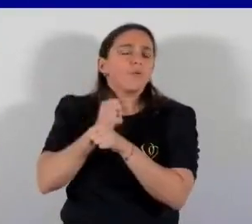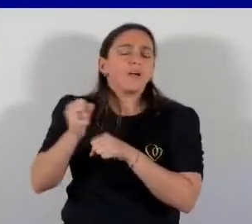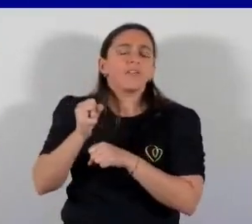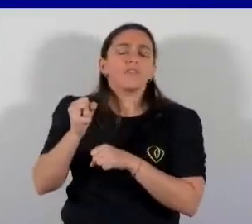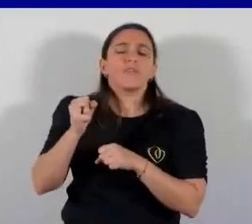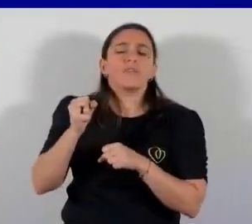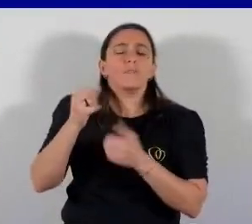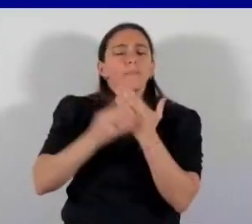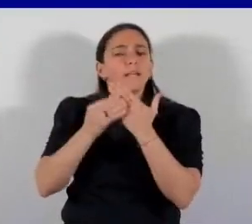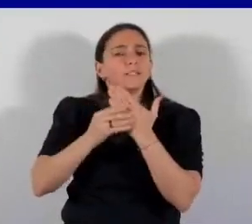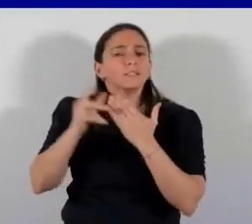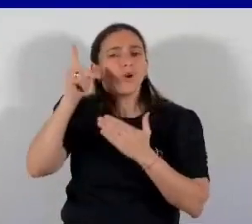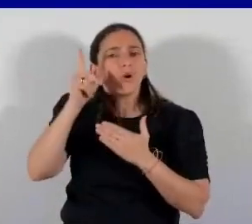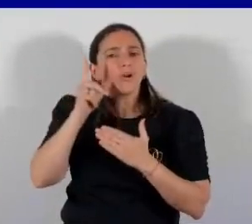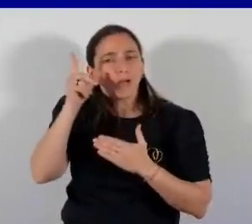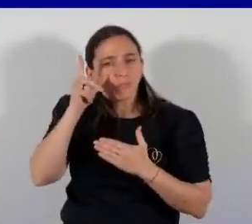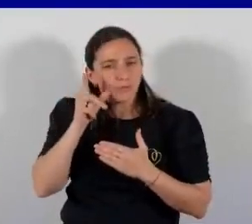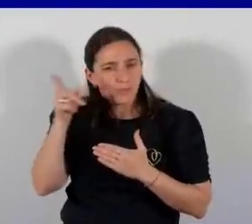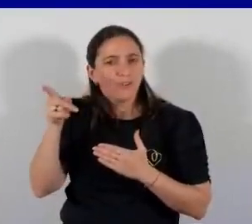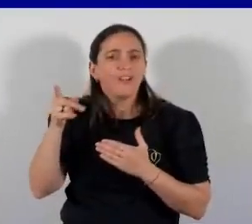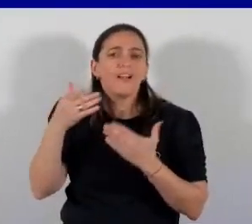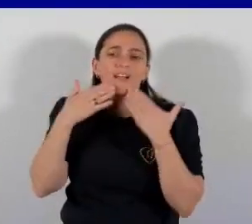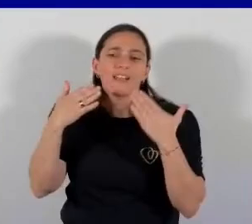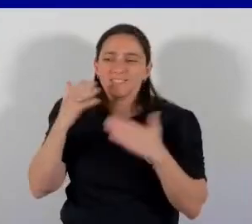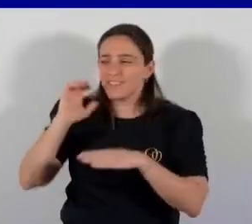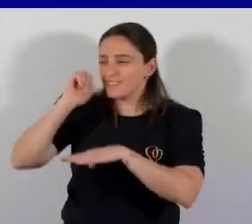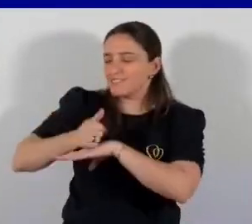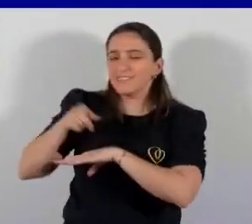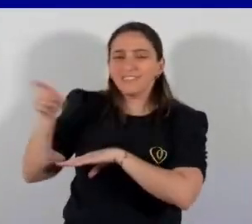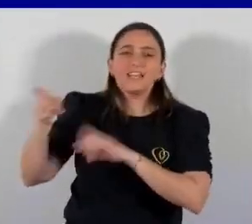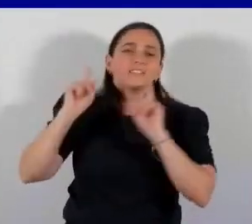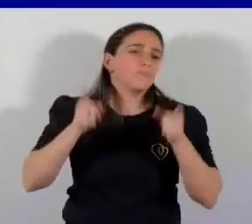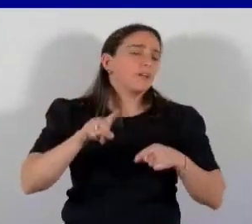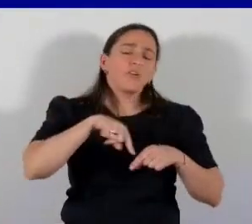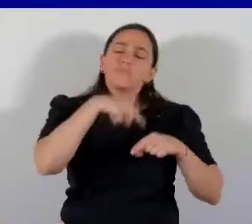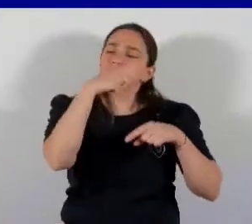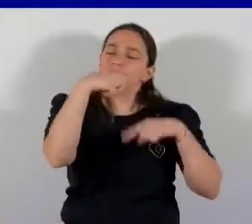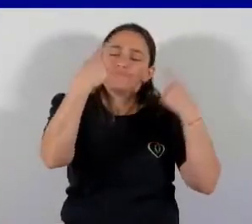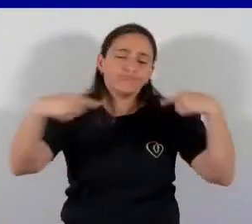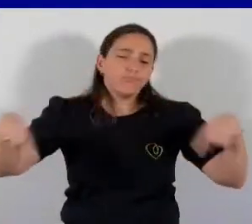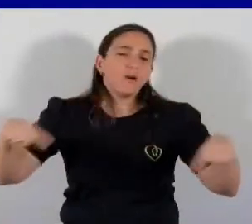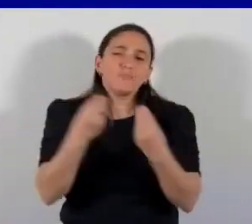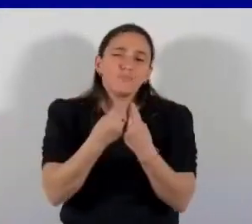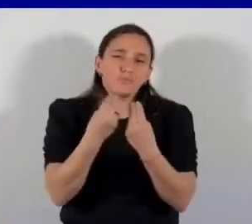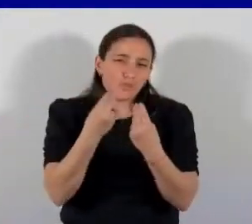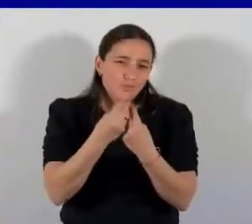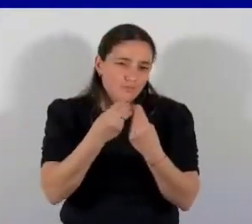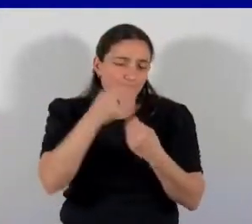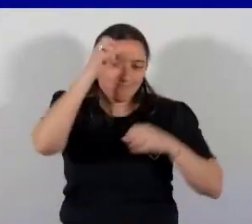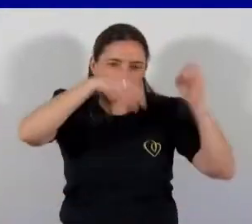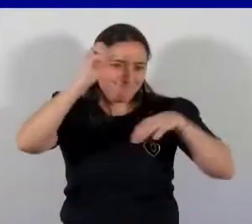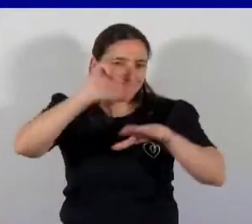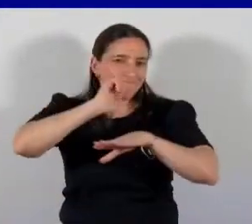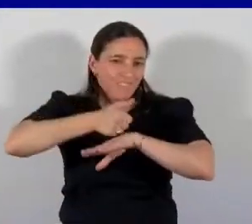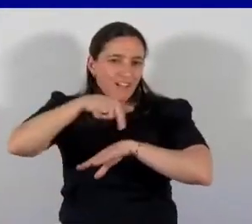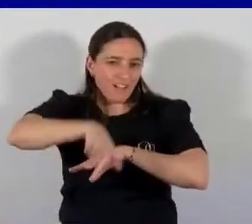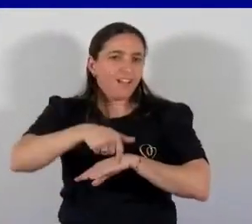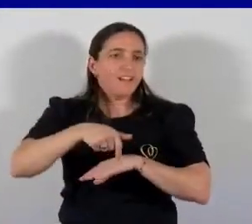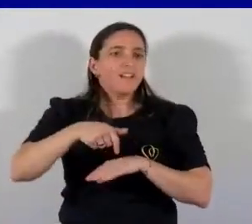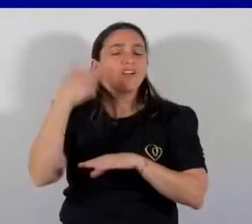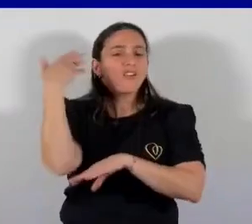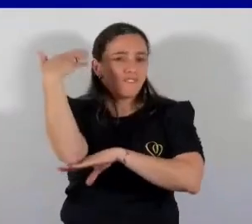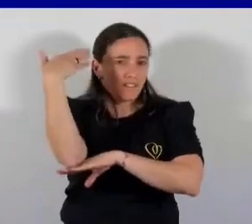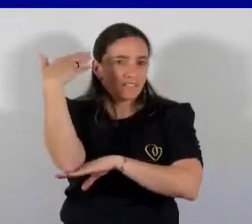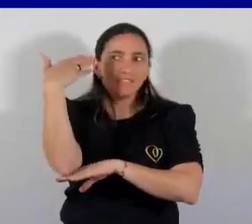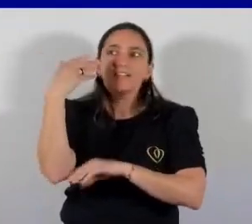way, today, Minister Capito confirmed to me before entering, who I thank for his presence, just like Kinyao,